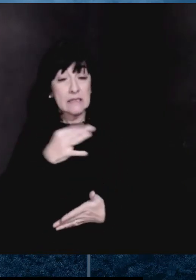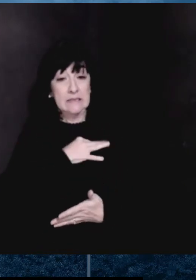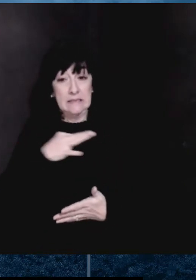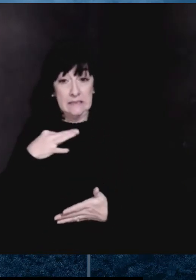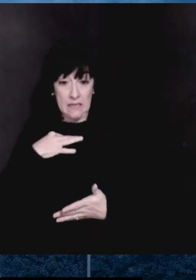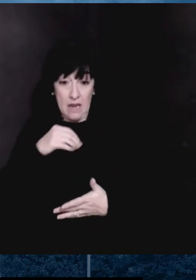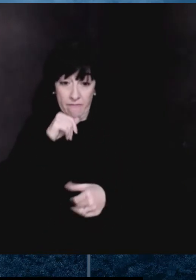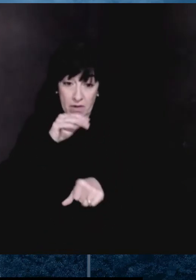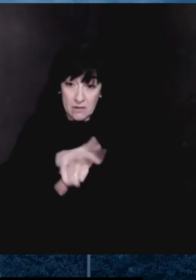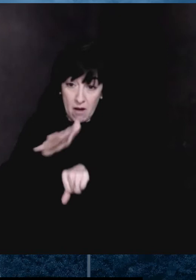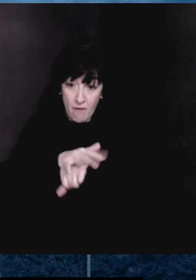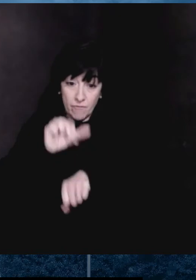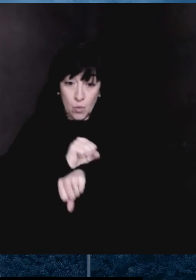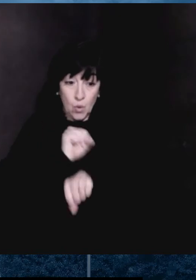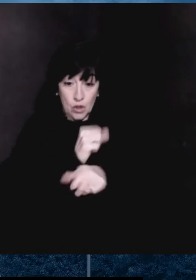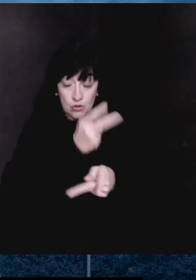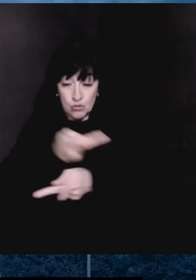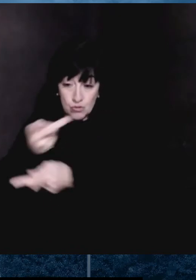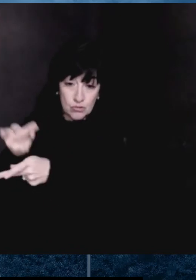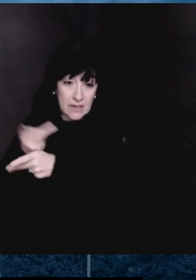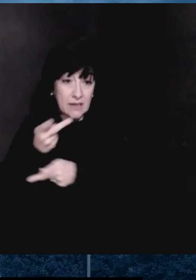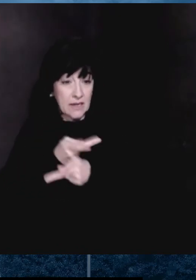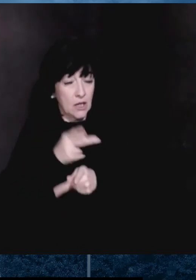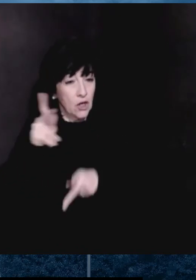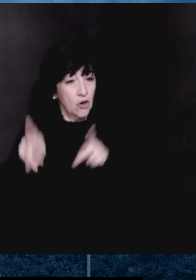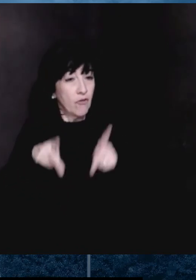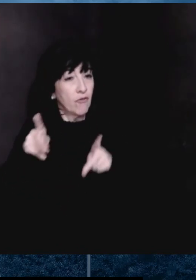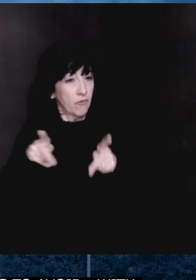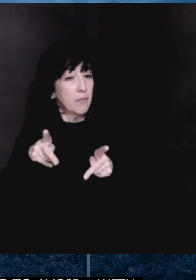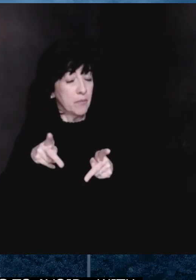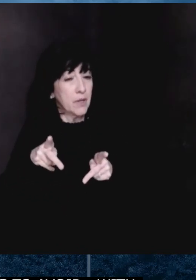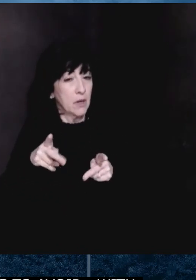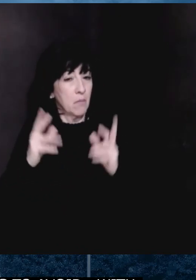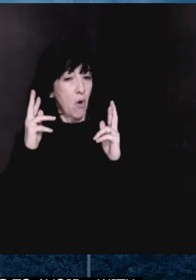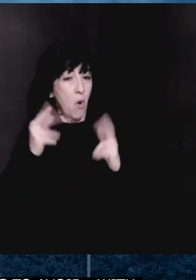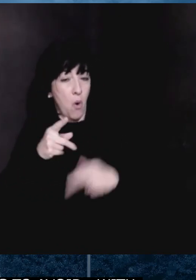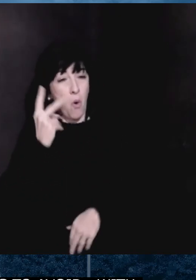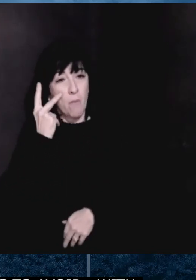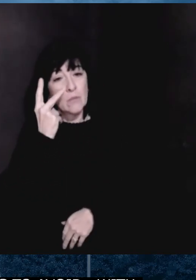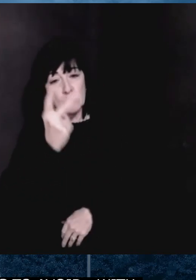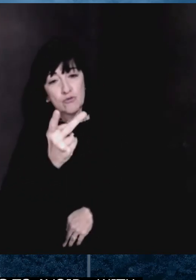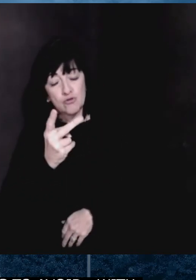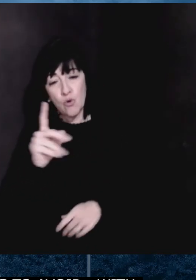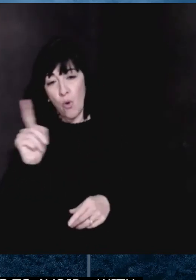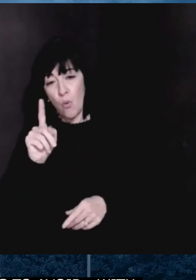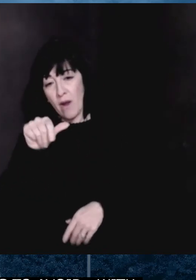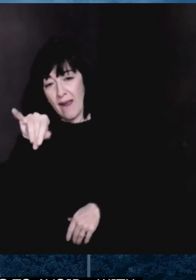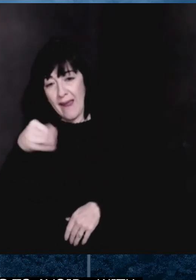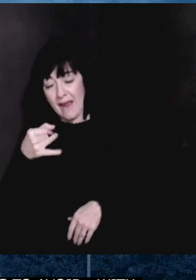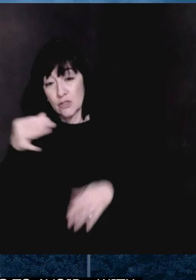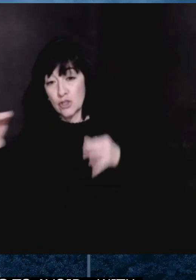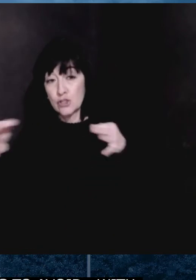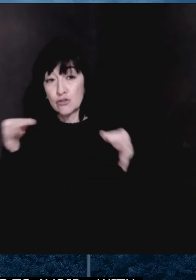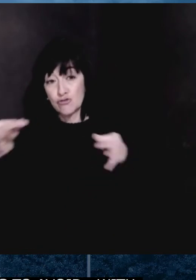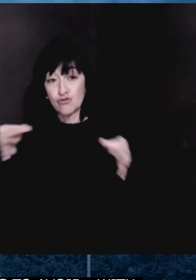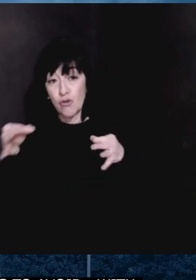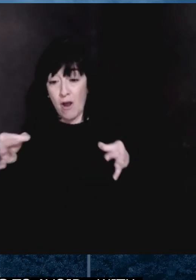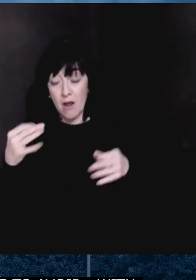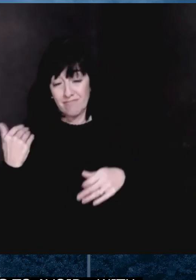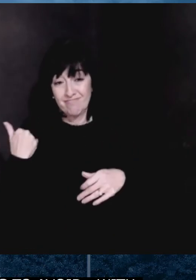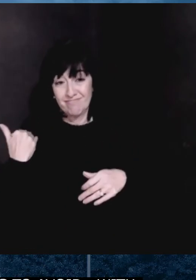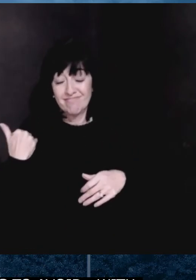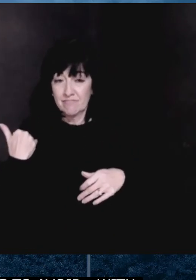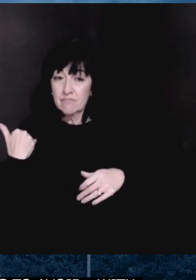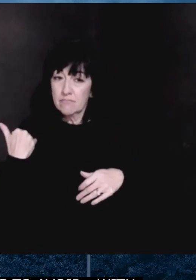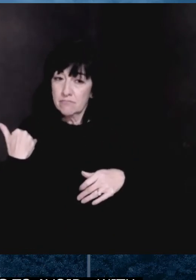including COVID-19. And I hope you saw the graph that AJ described earlier. And so it is a question of